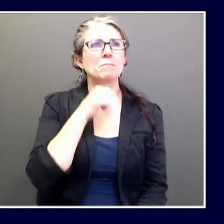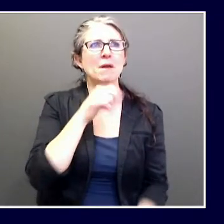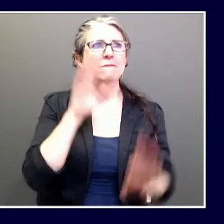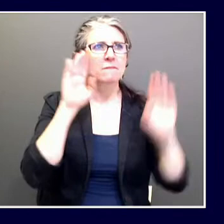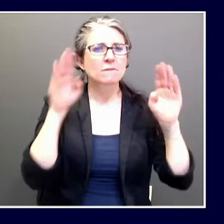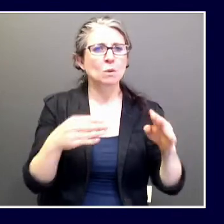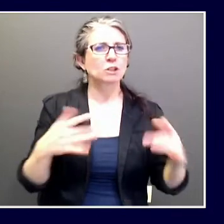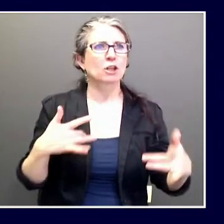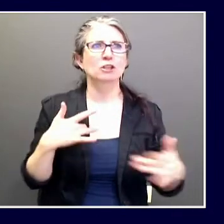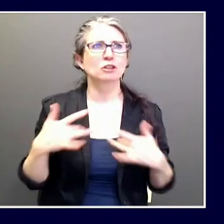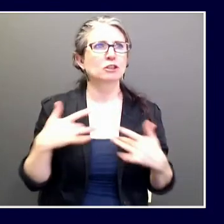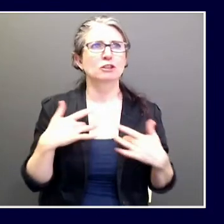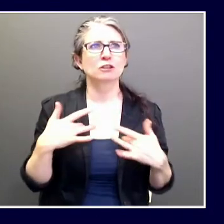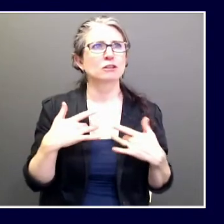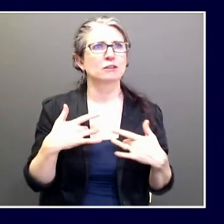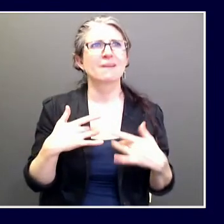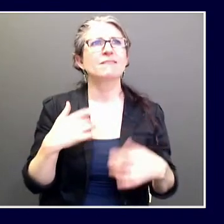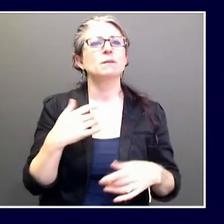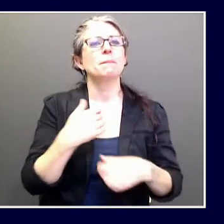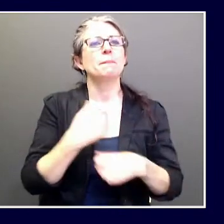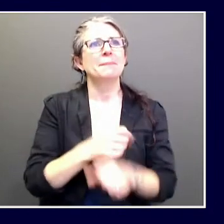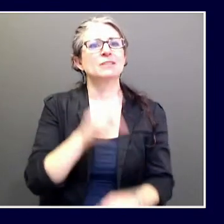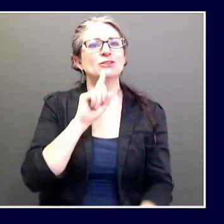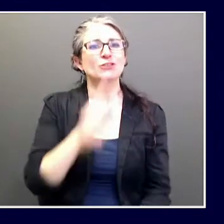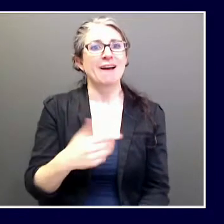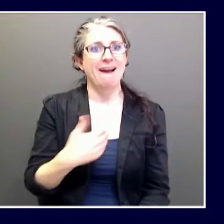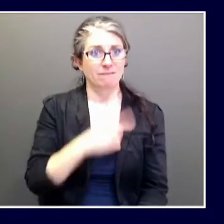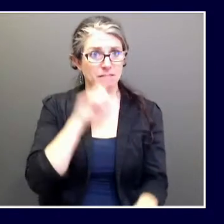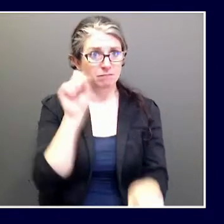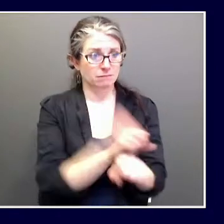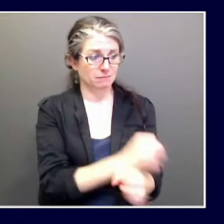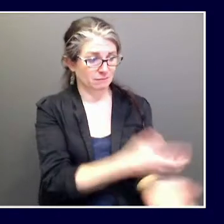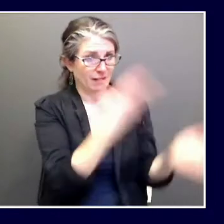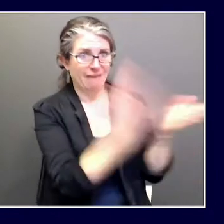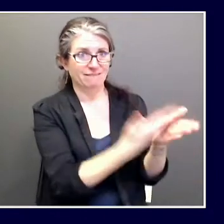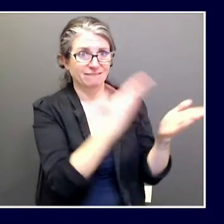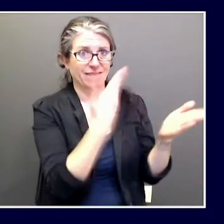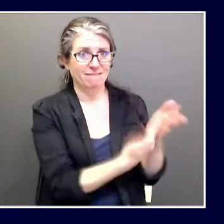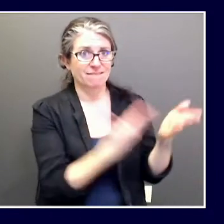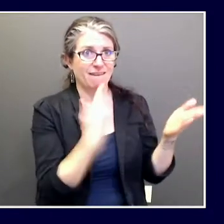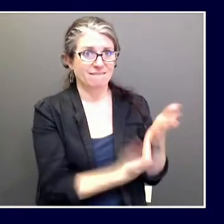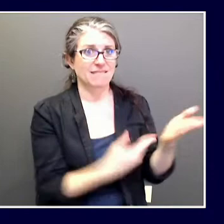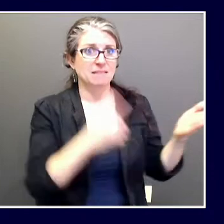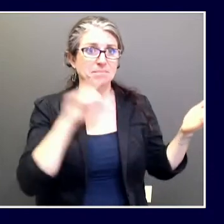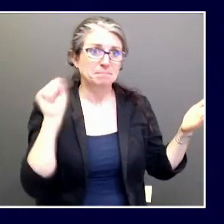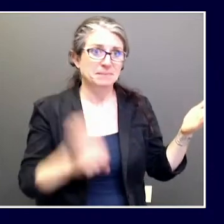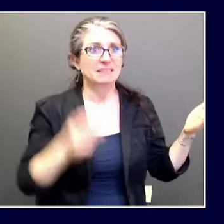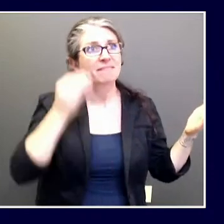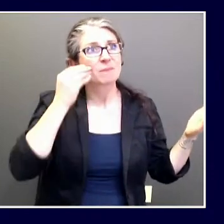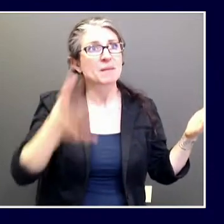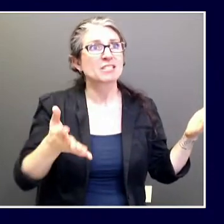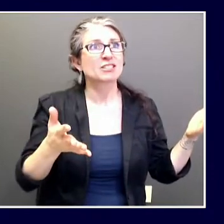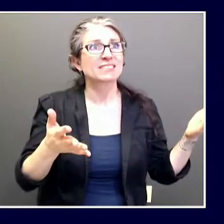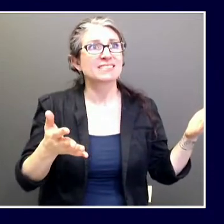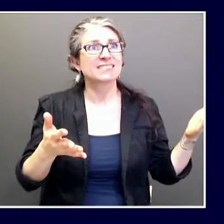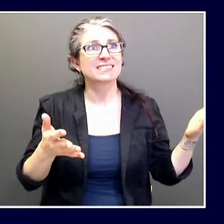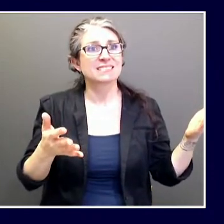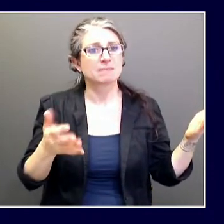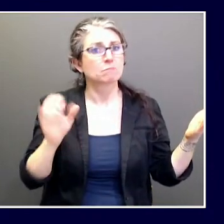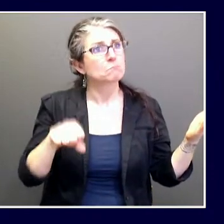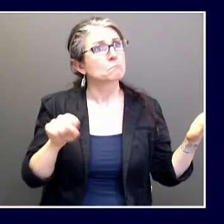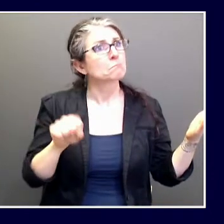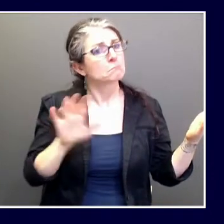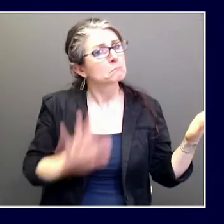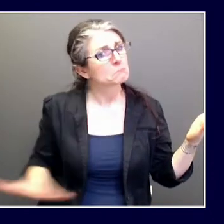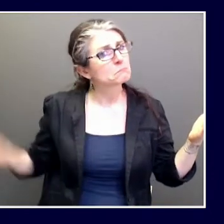facts, making sure we convey the facts, and then making sure that folks who are out there who themselves are concerned, as you noted,